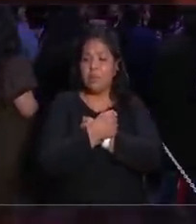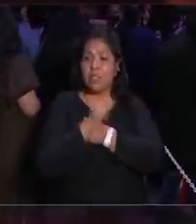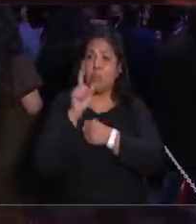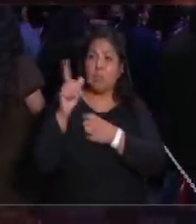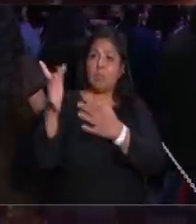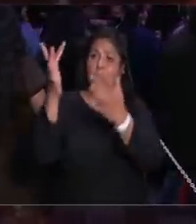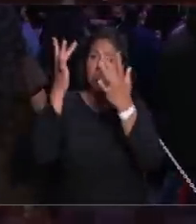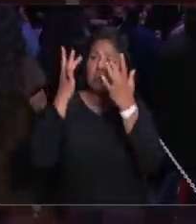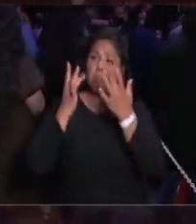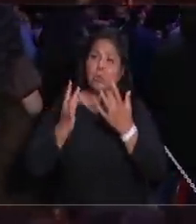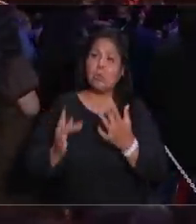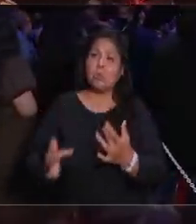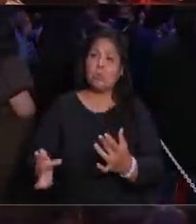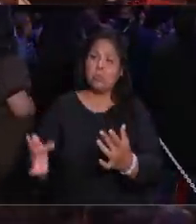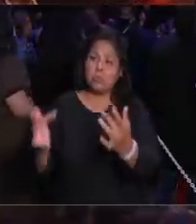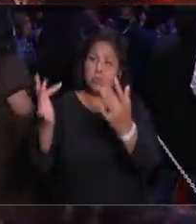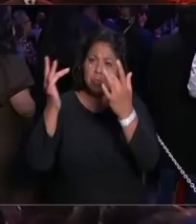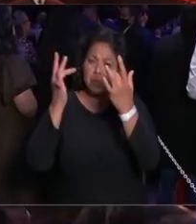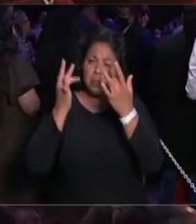your mercy.